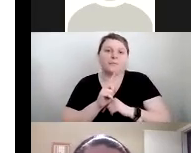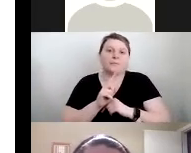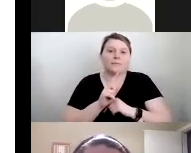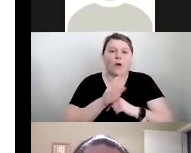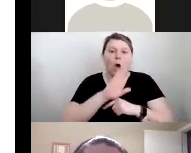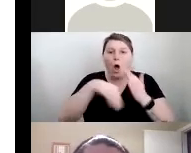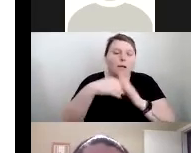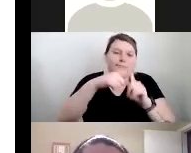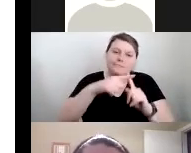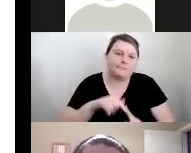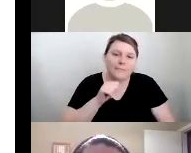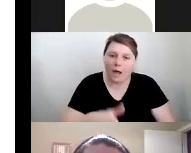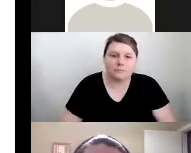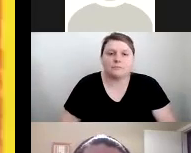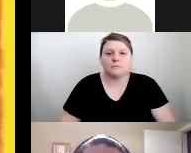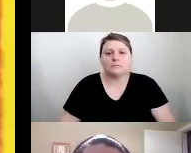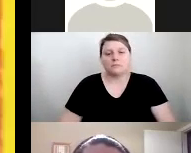to these.